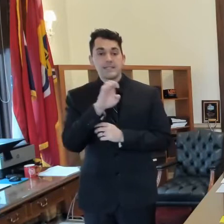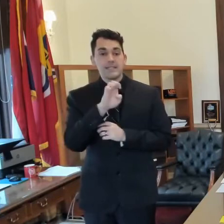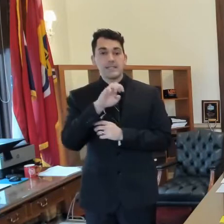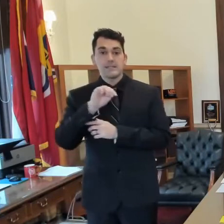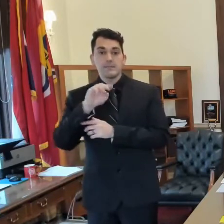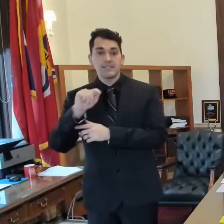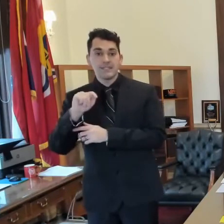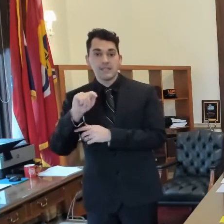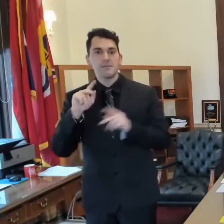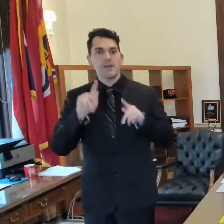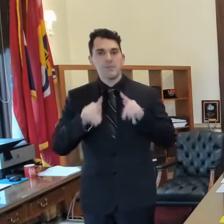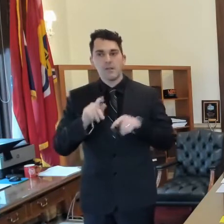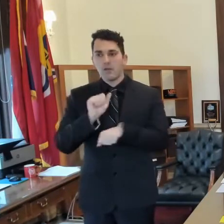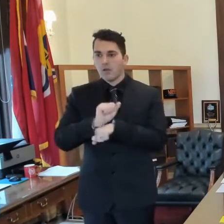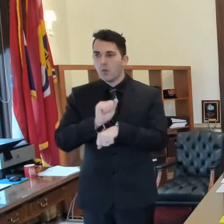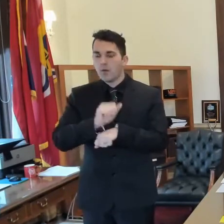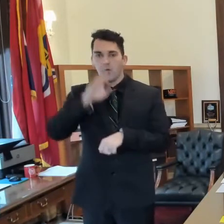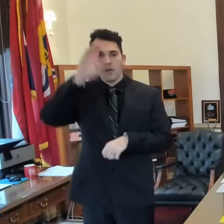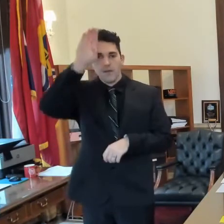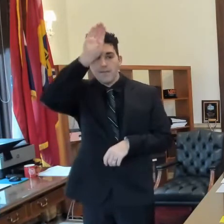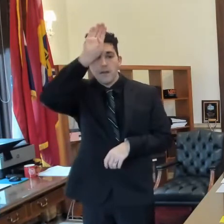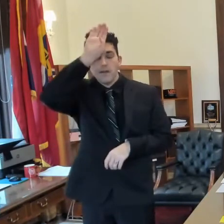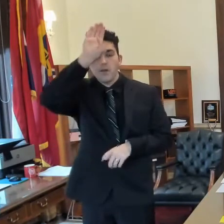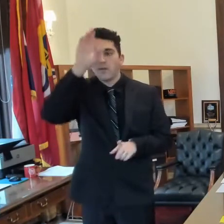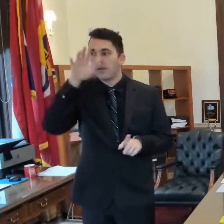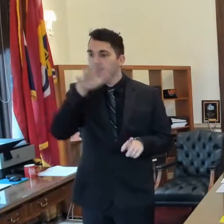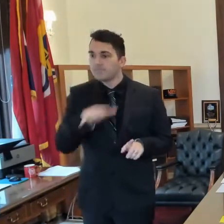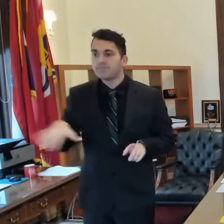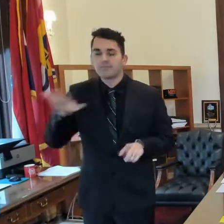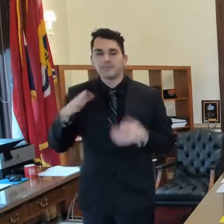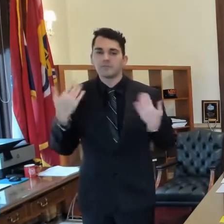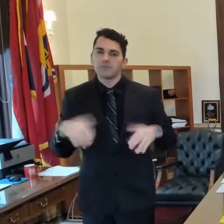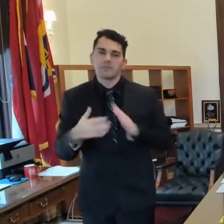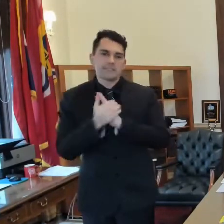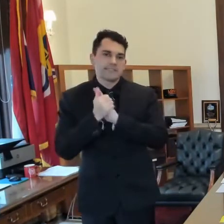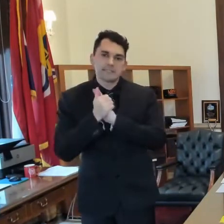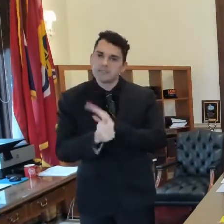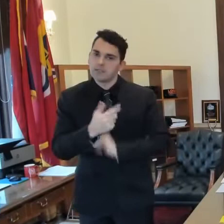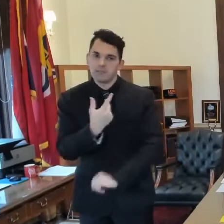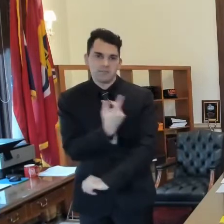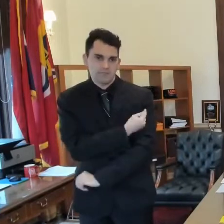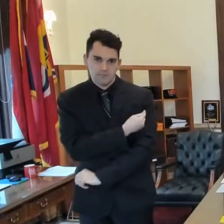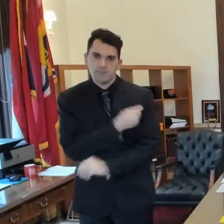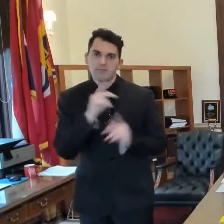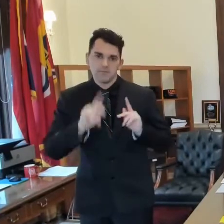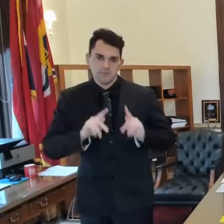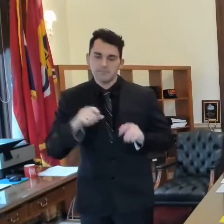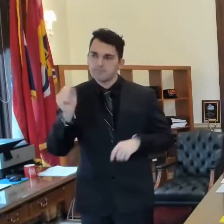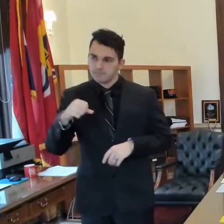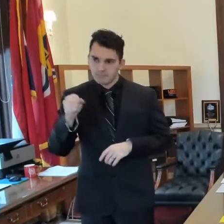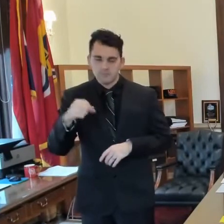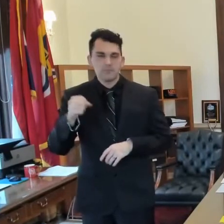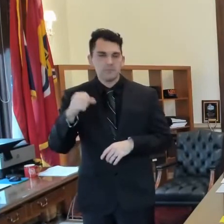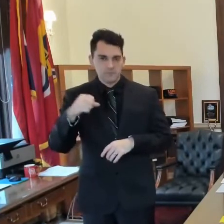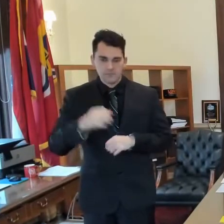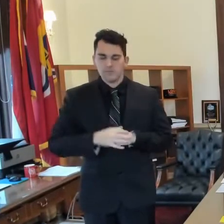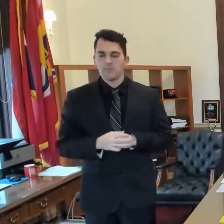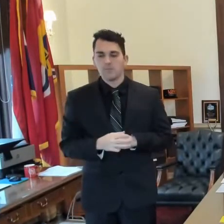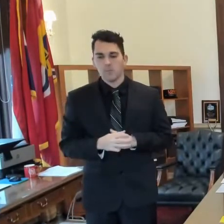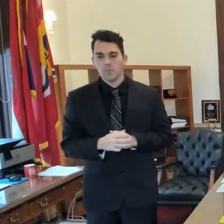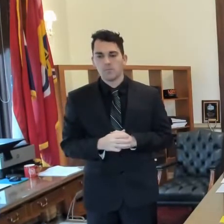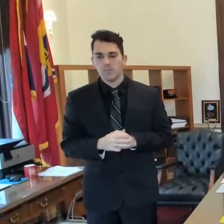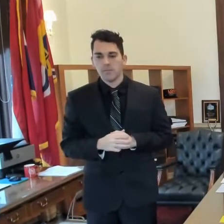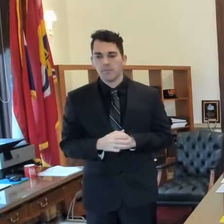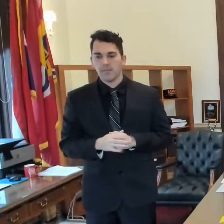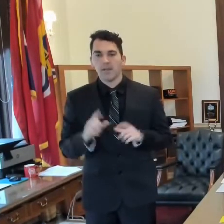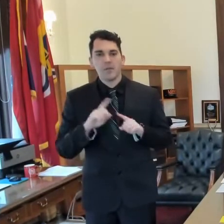They're very good vaccinators. All of these folks are very good vaccinators. But we know that when